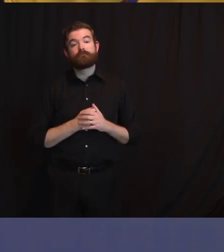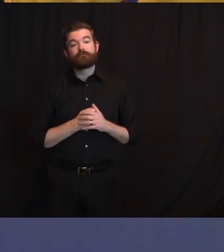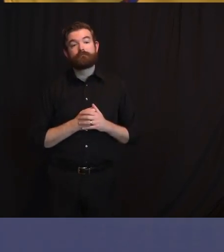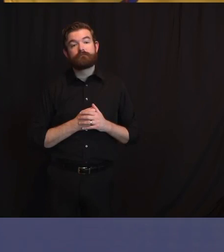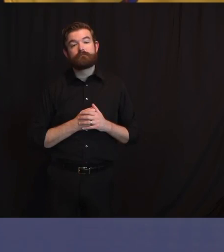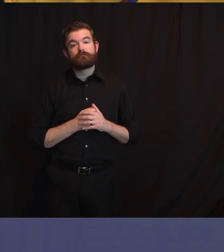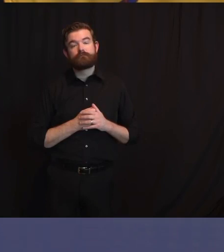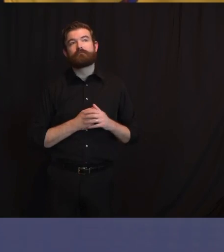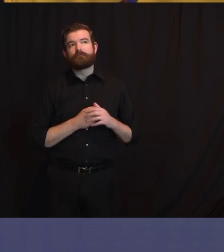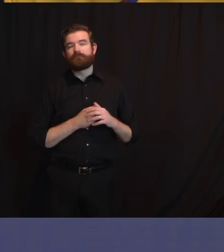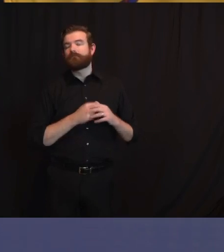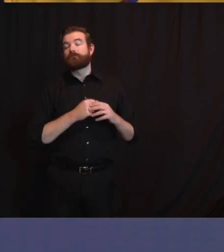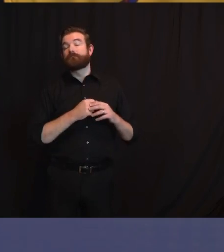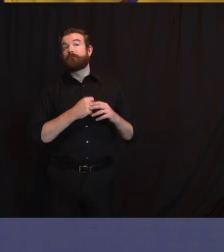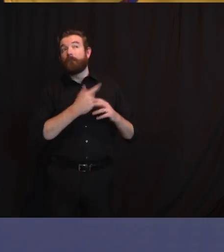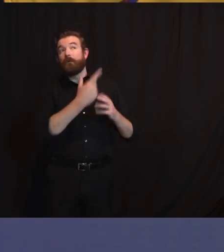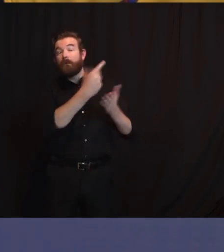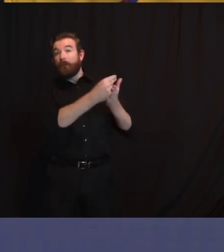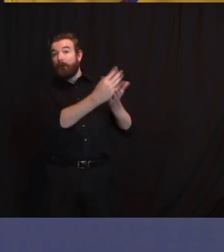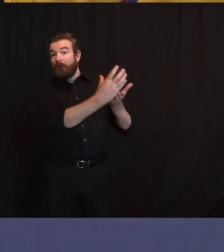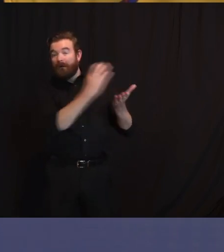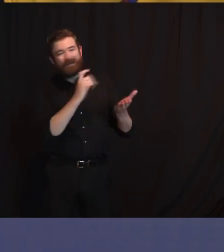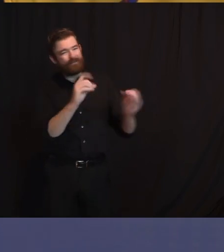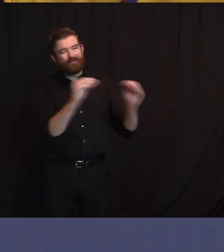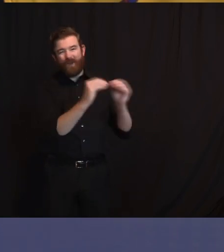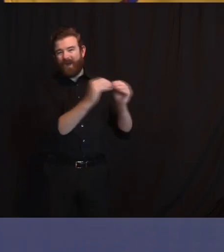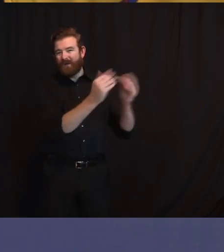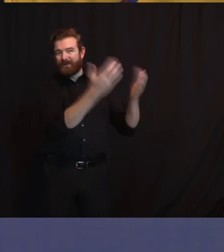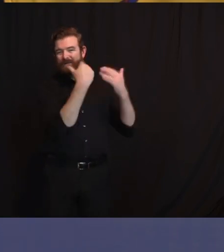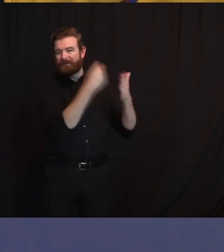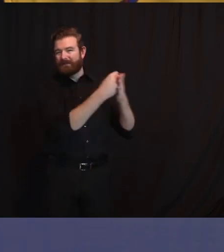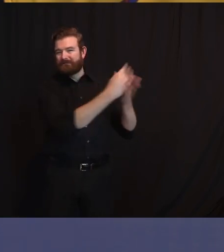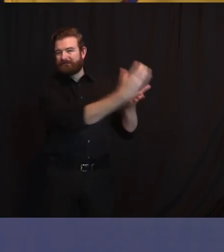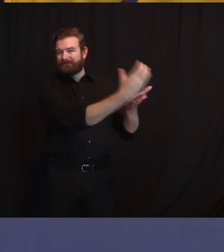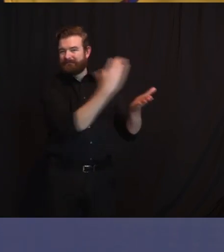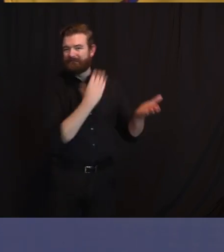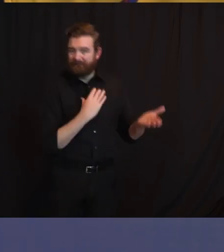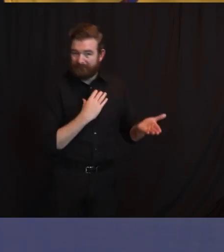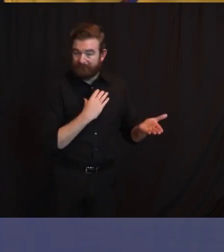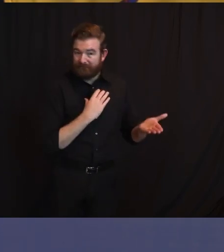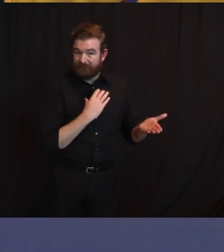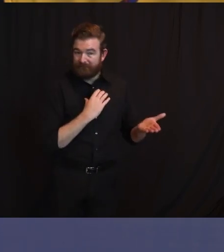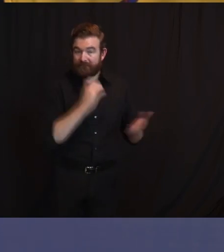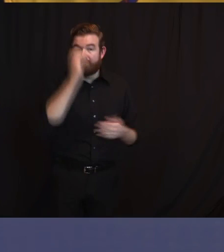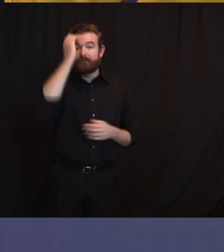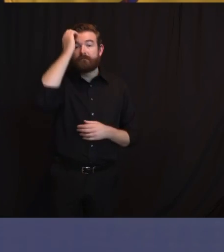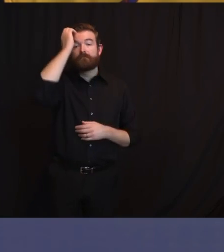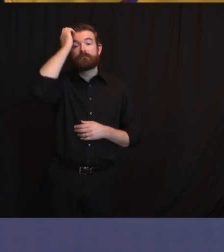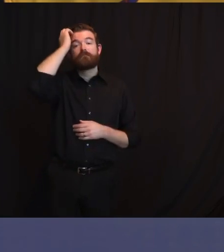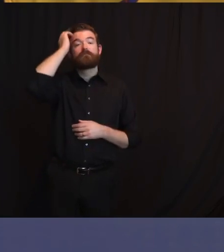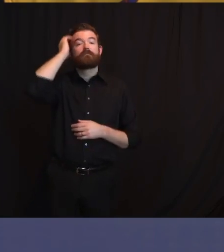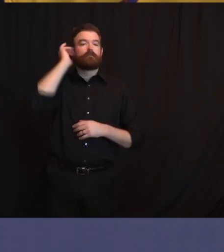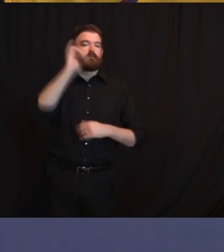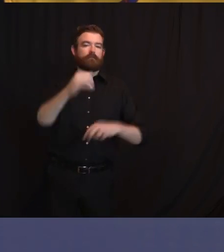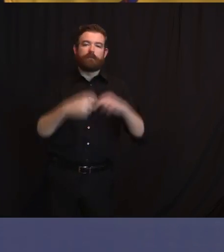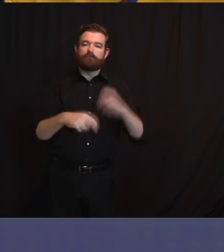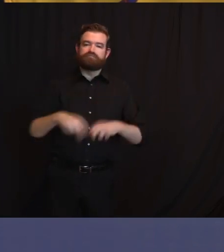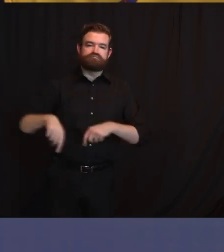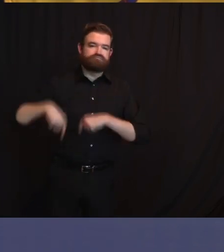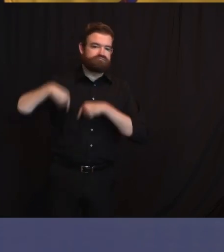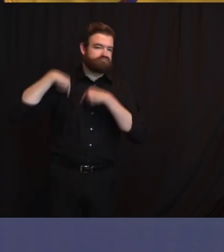away, not surprisingly, that this was a legacy state issue or a northeastern state issue or a blue state